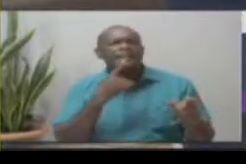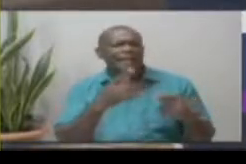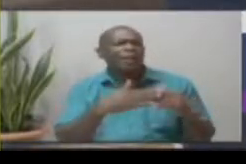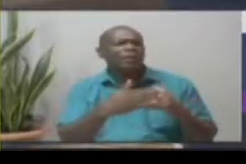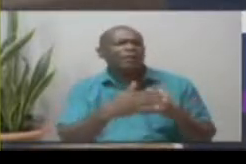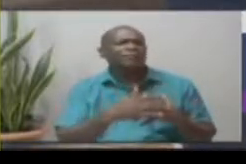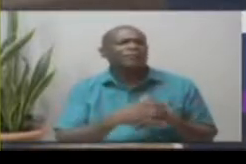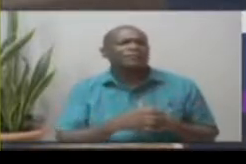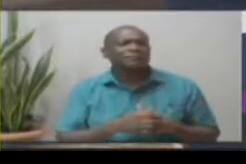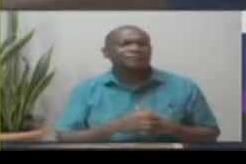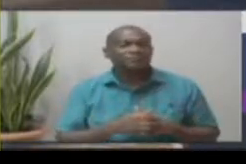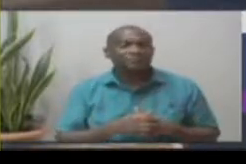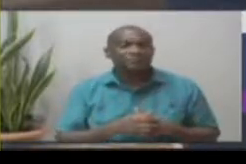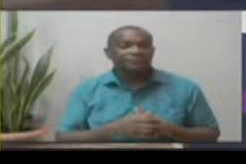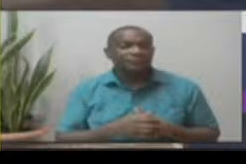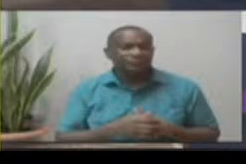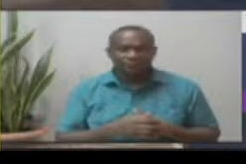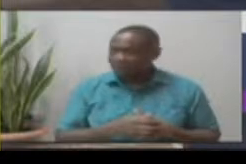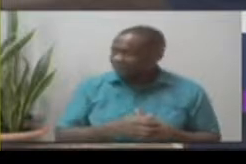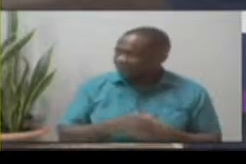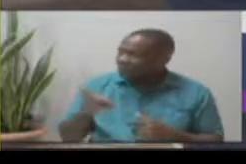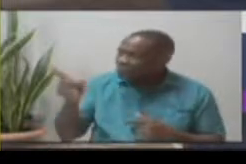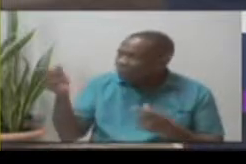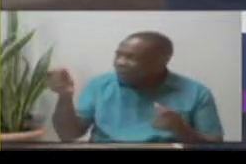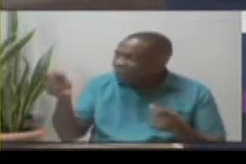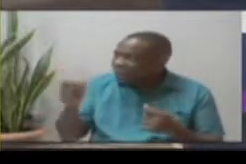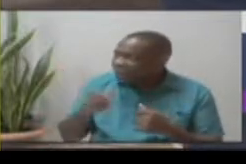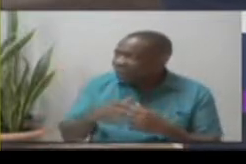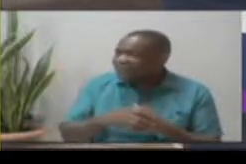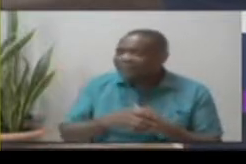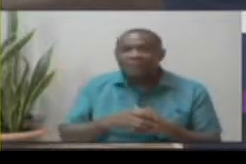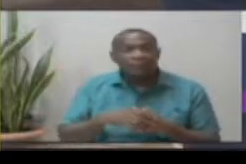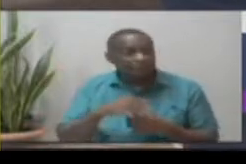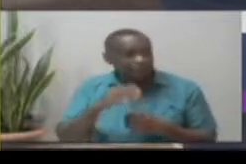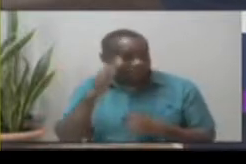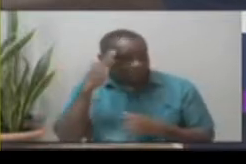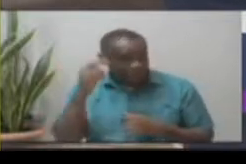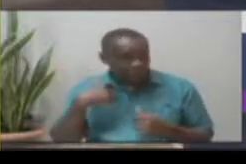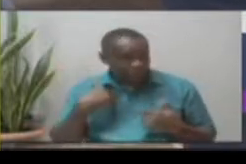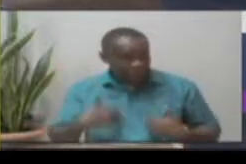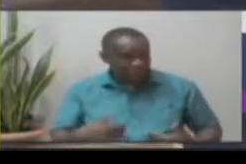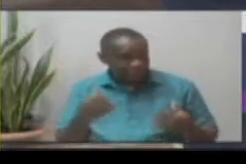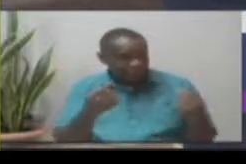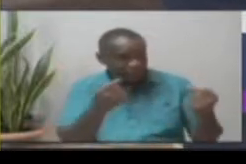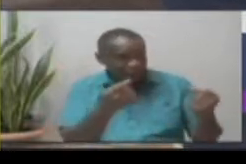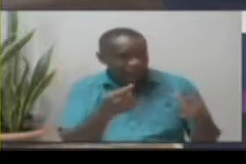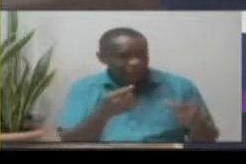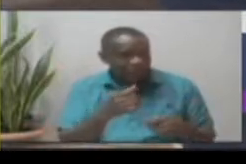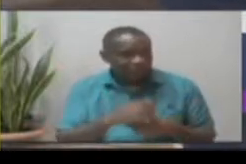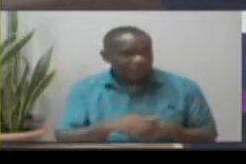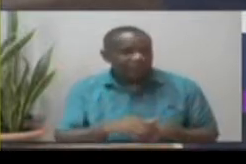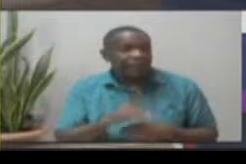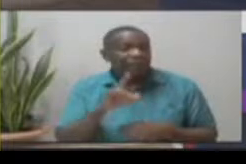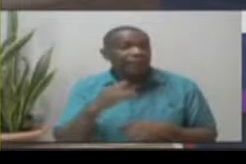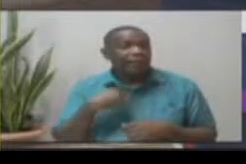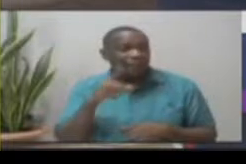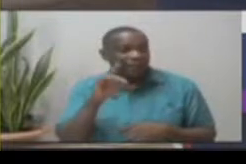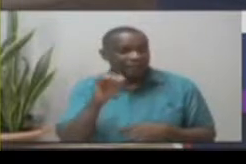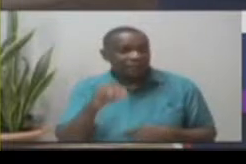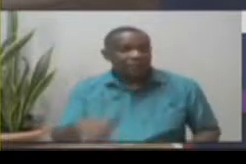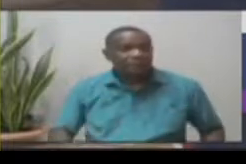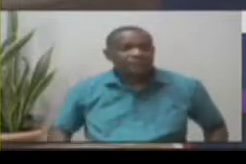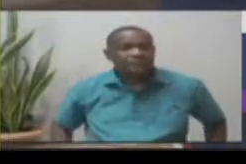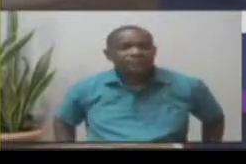did you? I do. This is outside of moments with special branch protection, Prime Minister. There are distinctions between